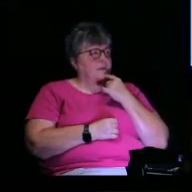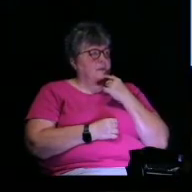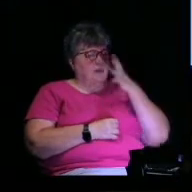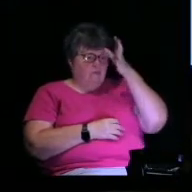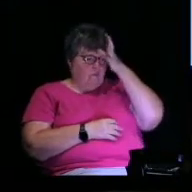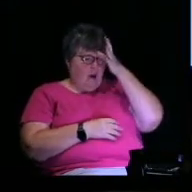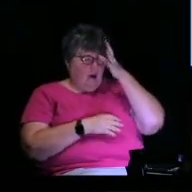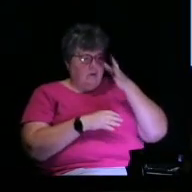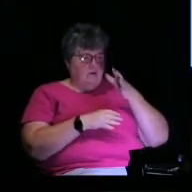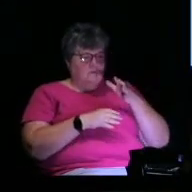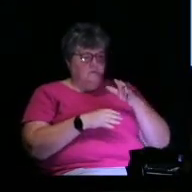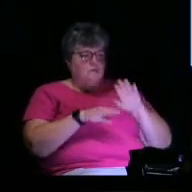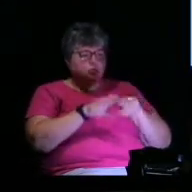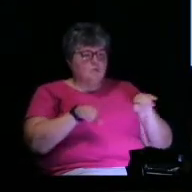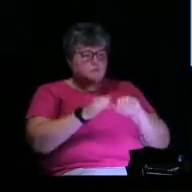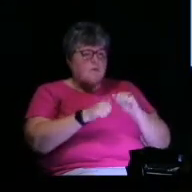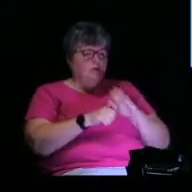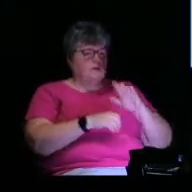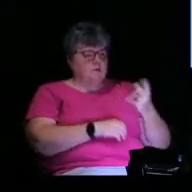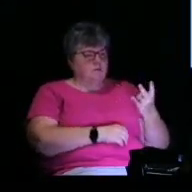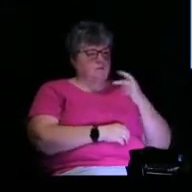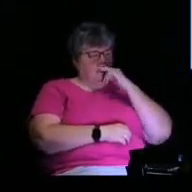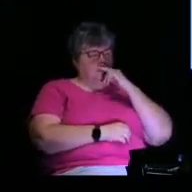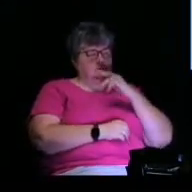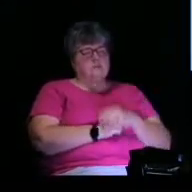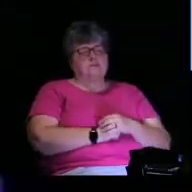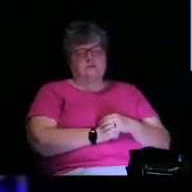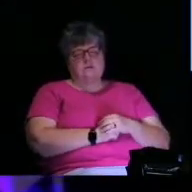swimming with his kids, and